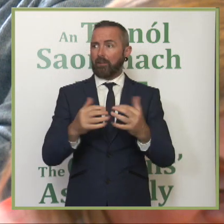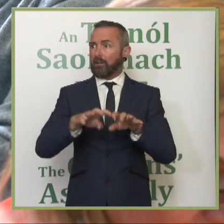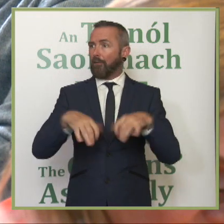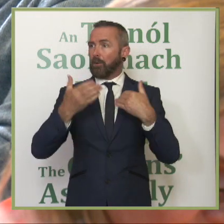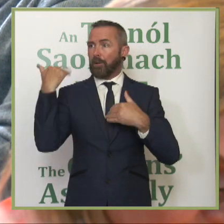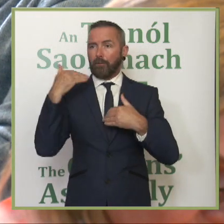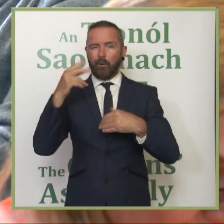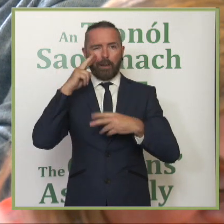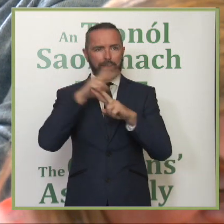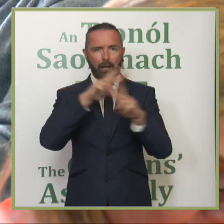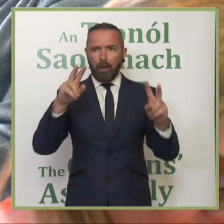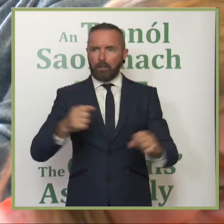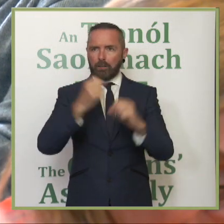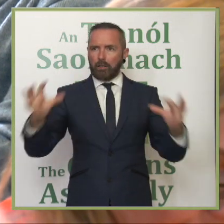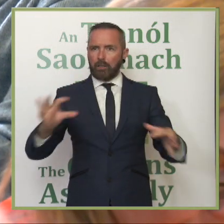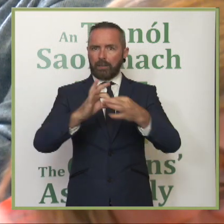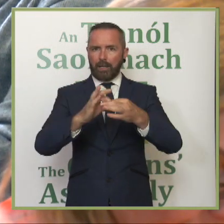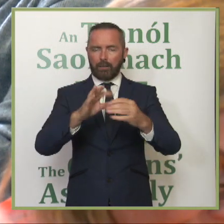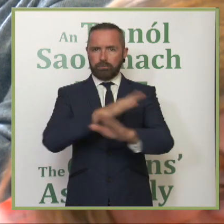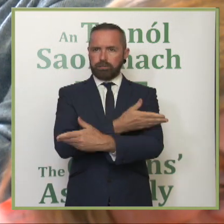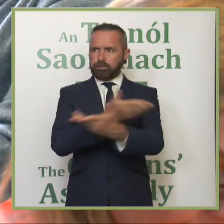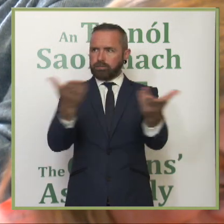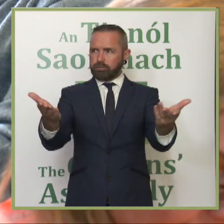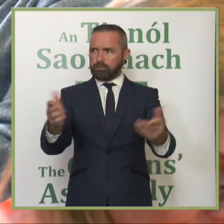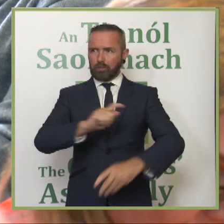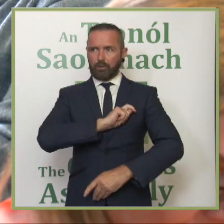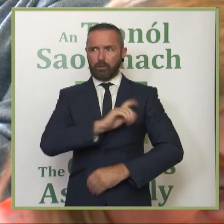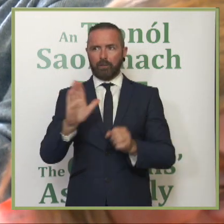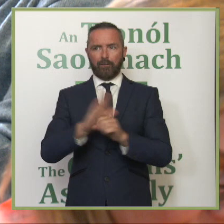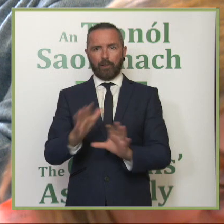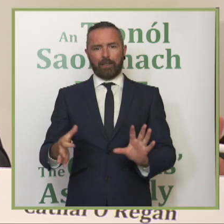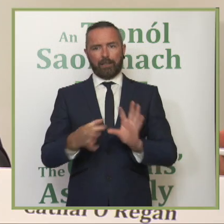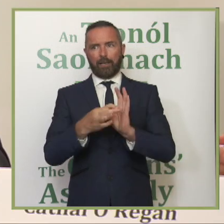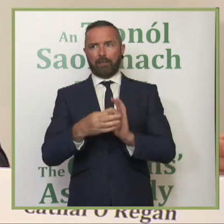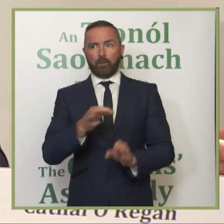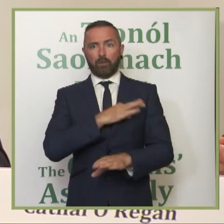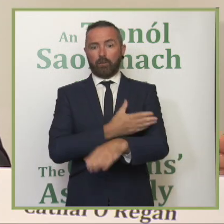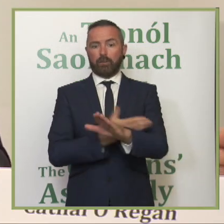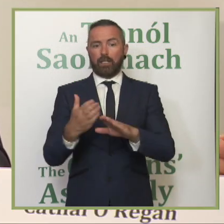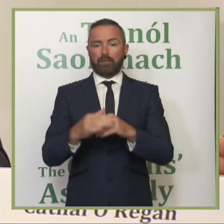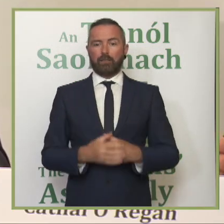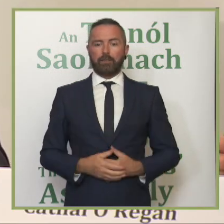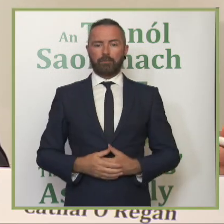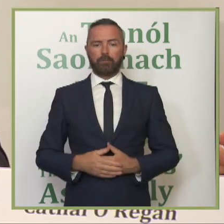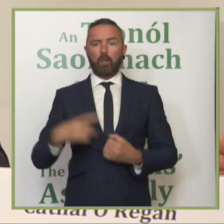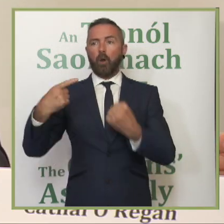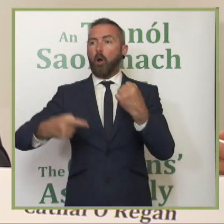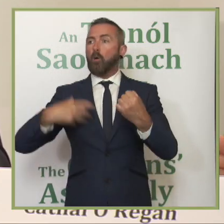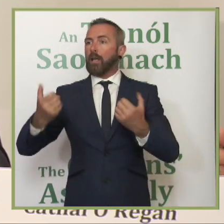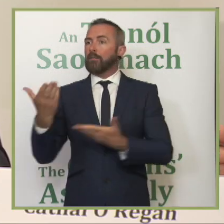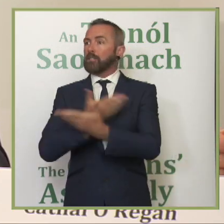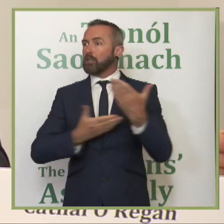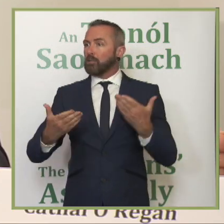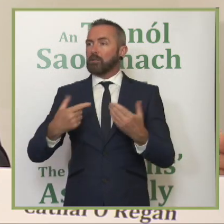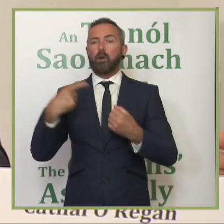when people are connected with the agenda, and you are truly connected with this agenda, so we're off to a good start. There will always be discussions, there will always